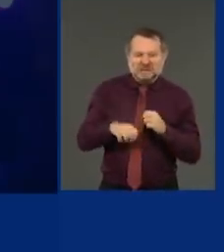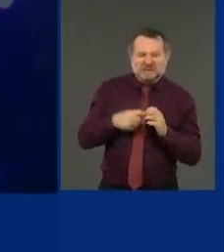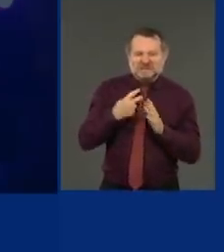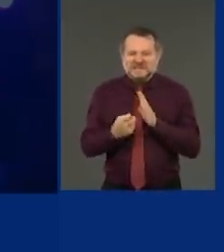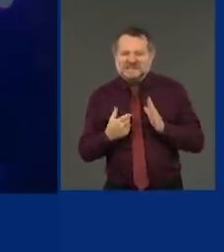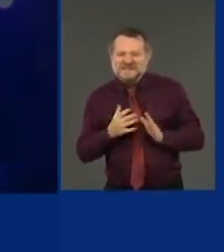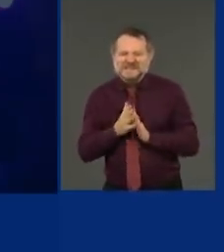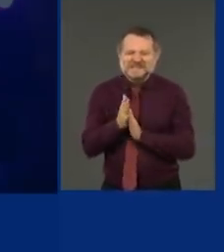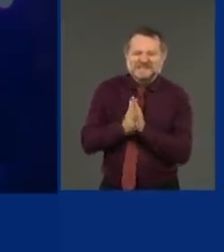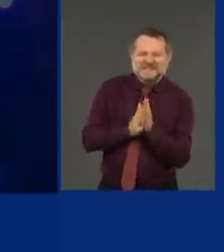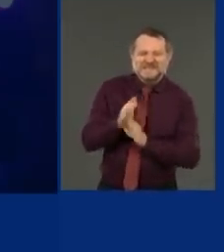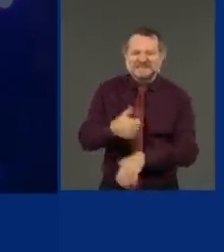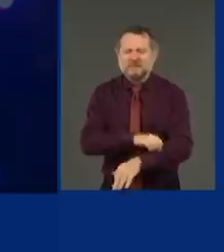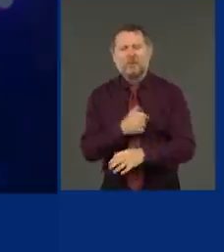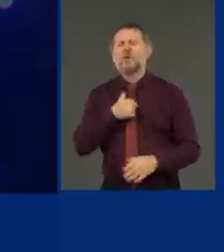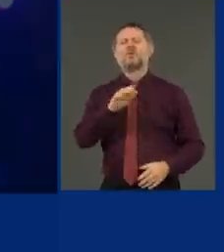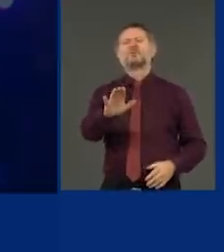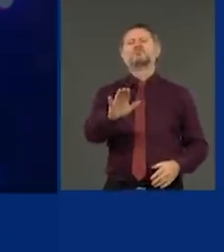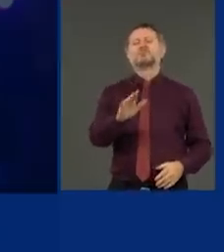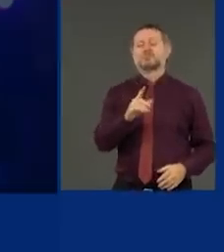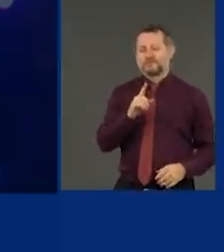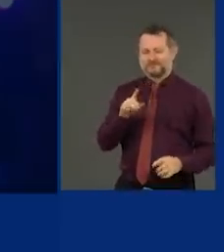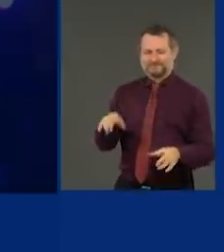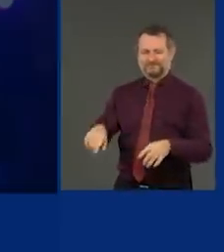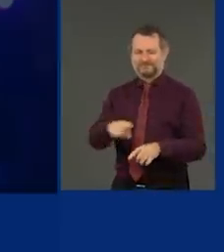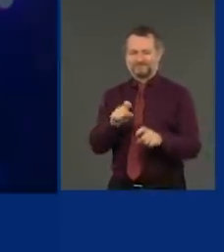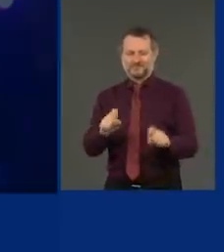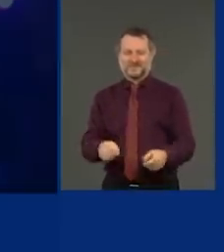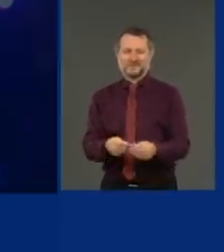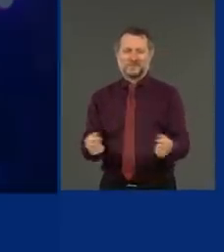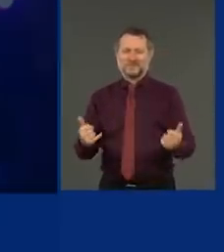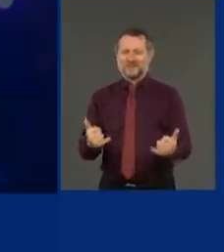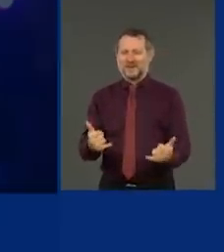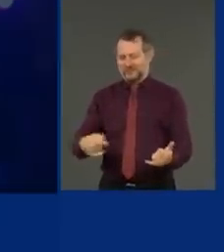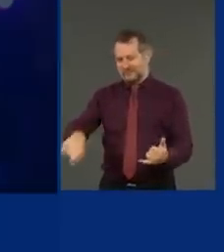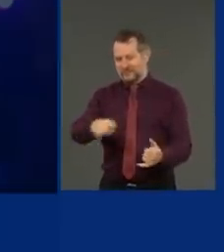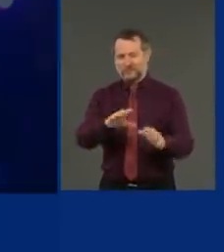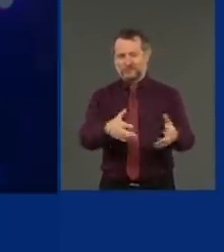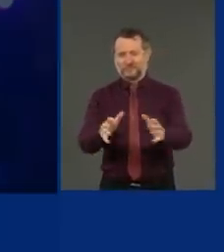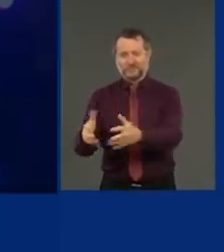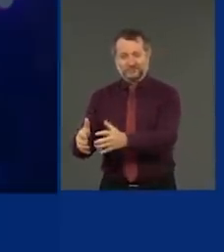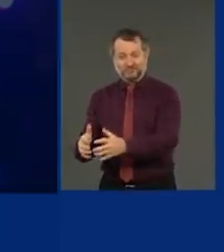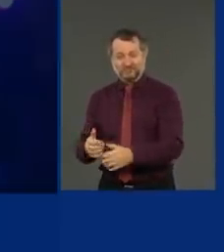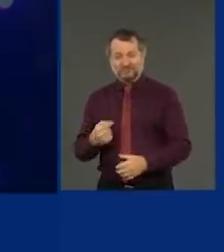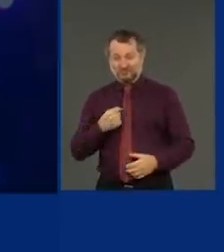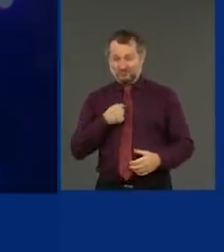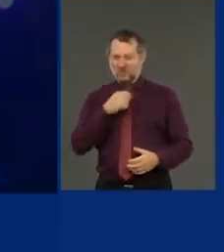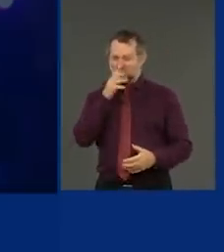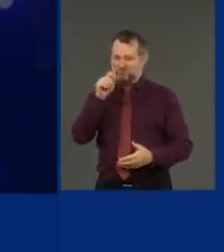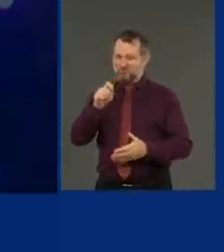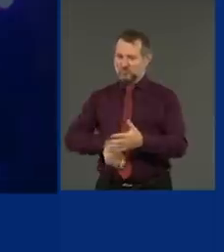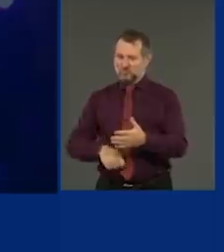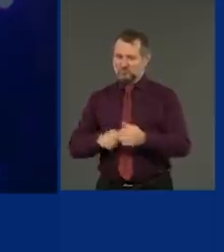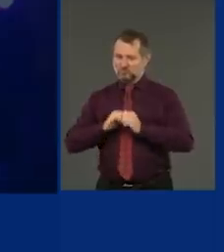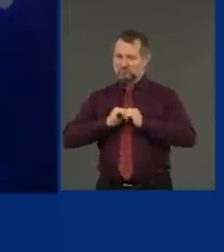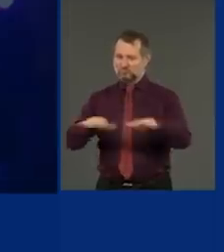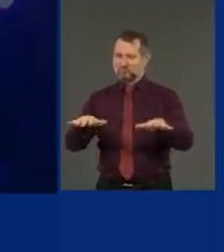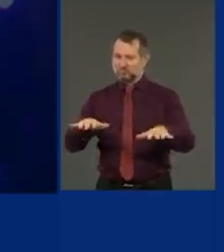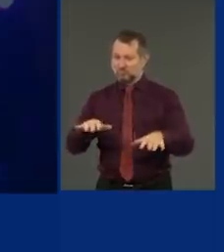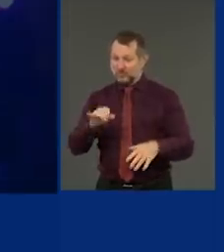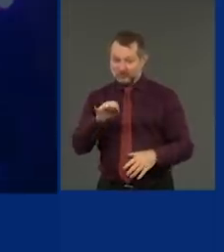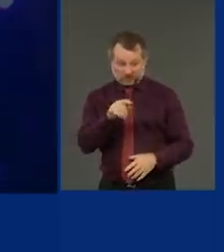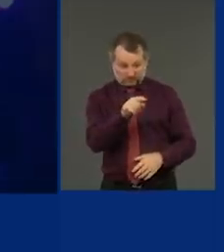be done. It has to be done quickly. I'm saying in the letter today, if you don't have a plan